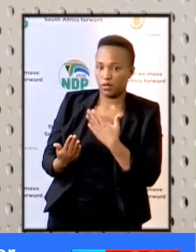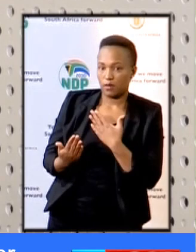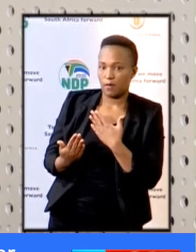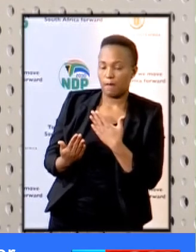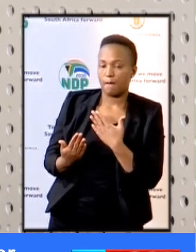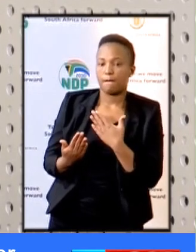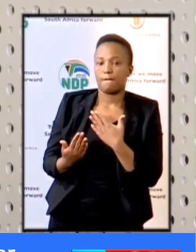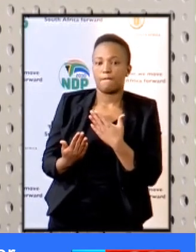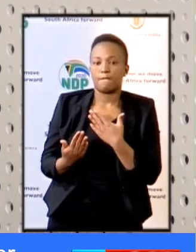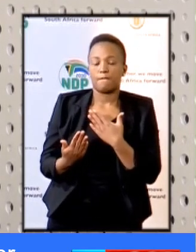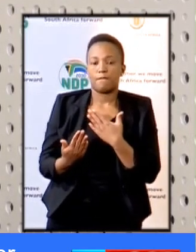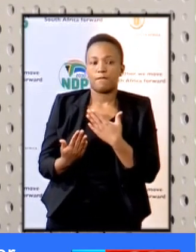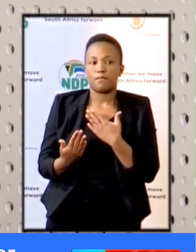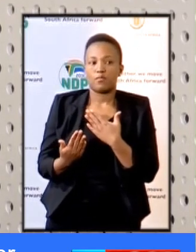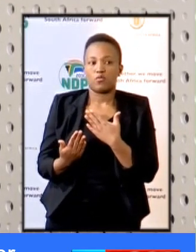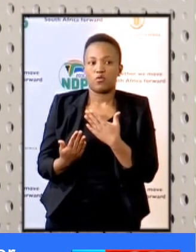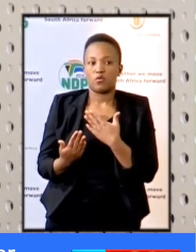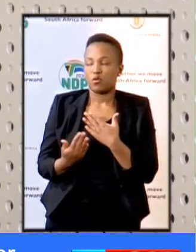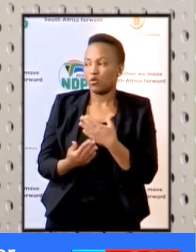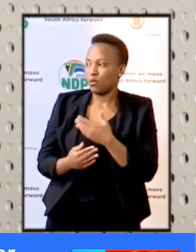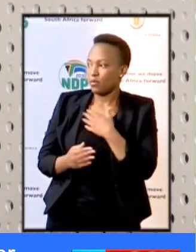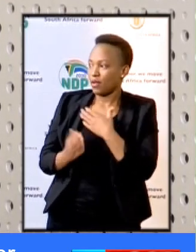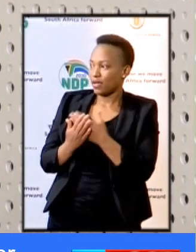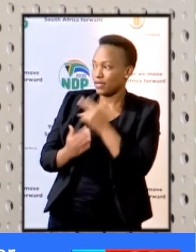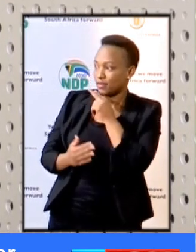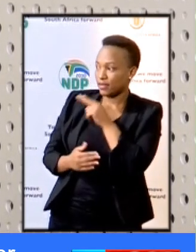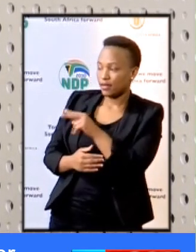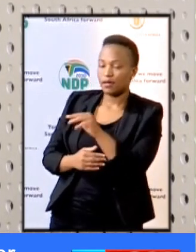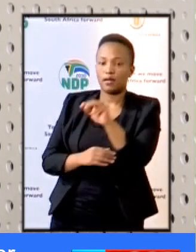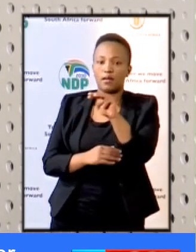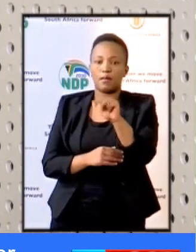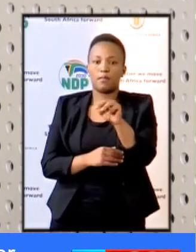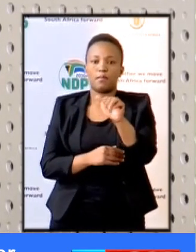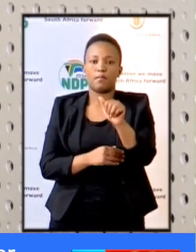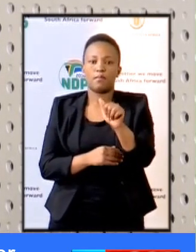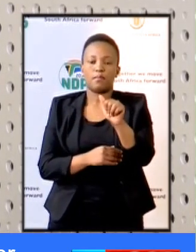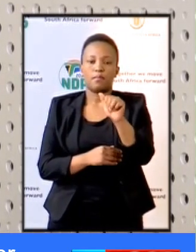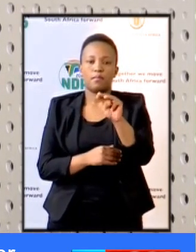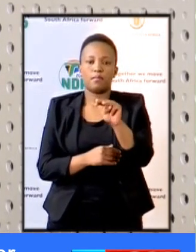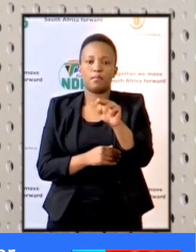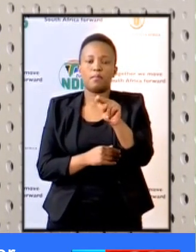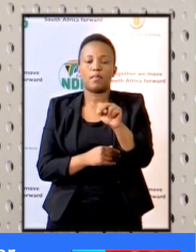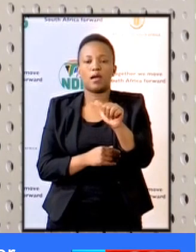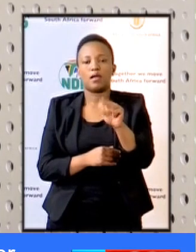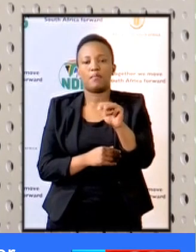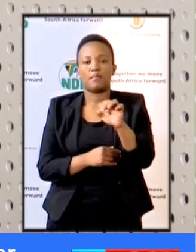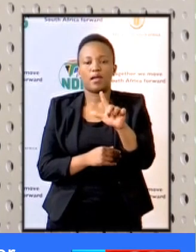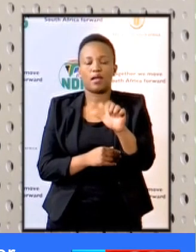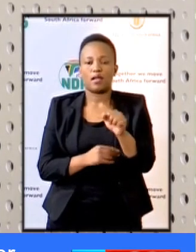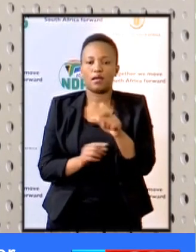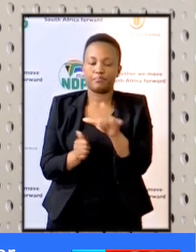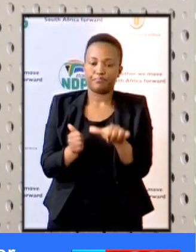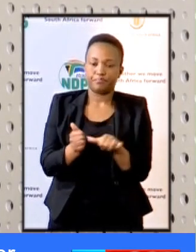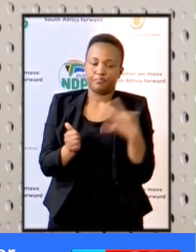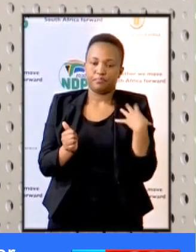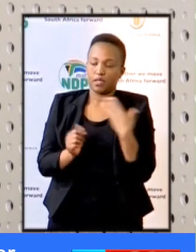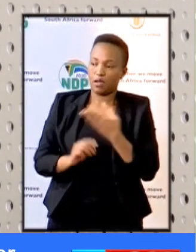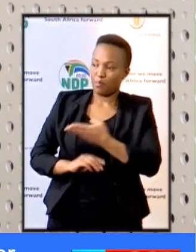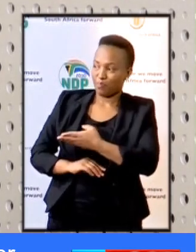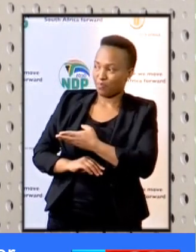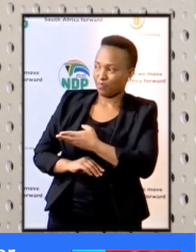isekela lakho ubuthi ngiyambona lapho uManamela. Sibonge ukuthi nibe khona nani, sibonge kuSisrijana